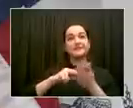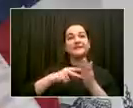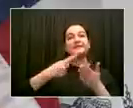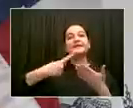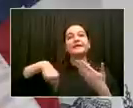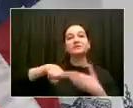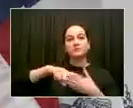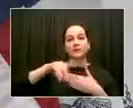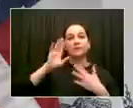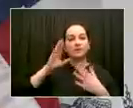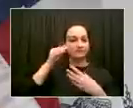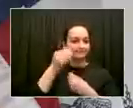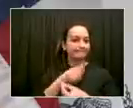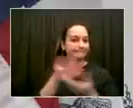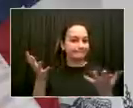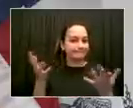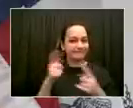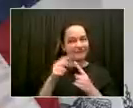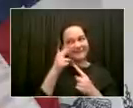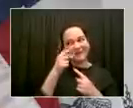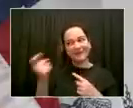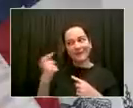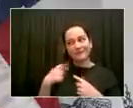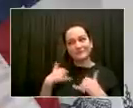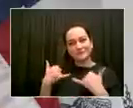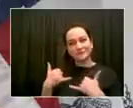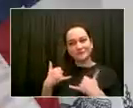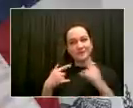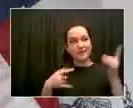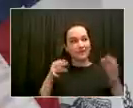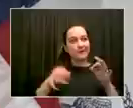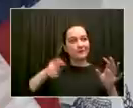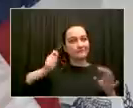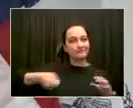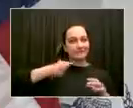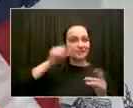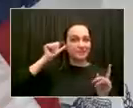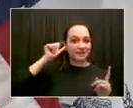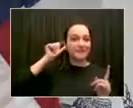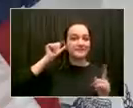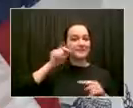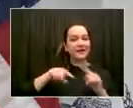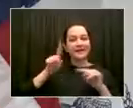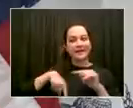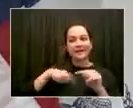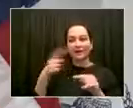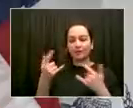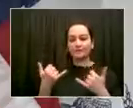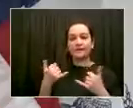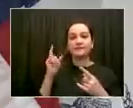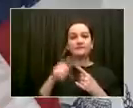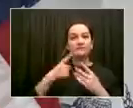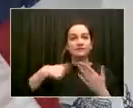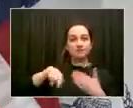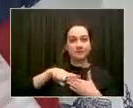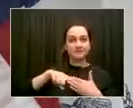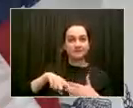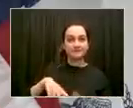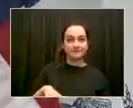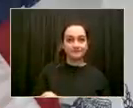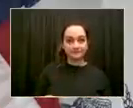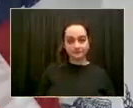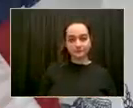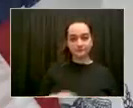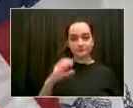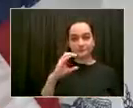And I believe the CCRB will be acting literally today, tomorrow. So that release is now finally going forward. This is a